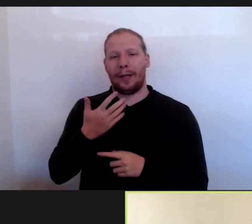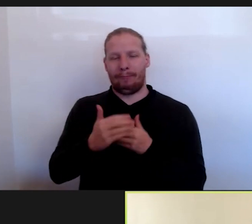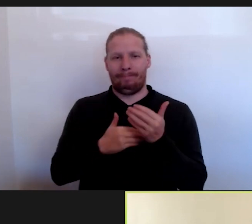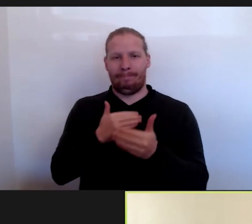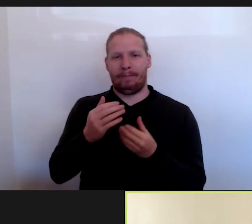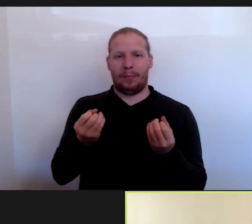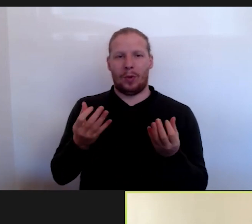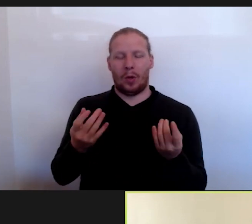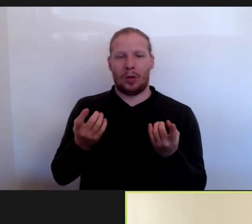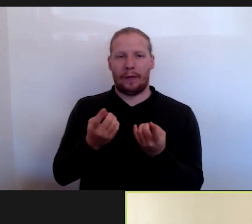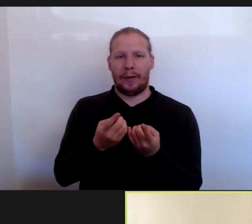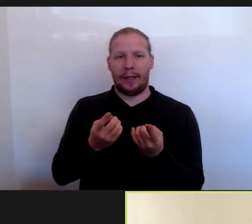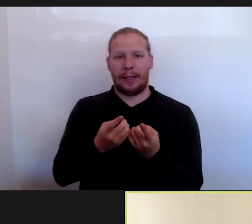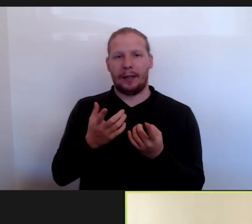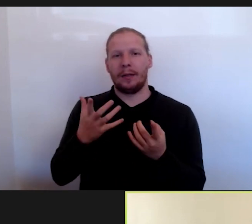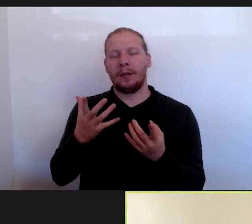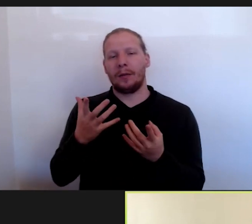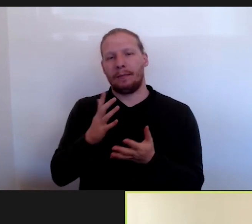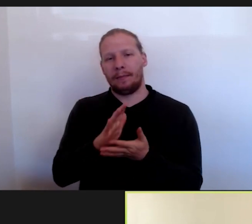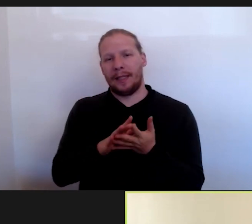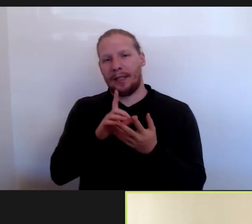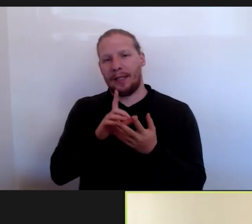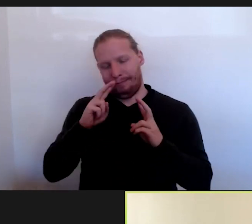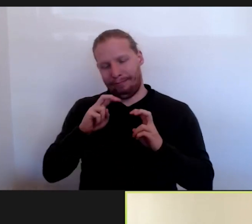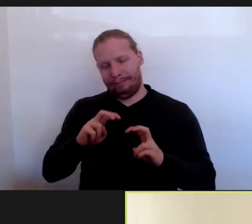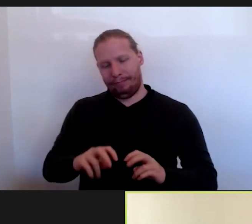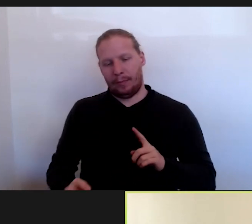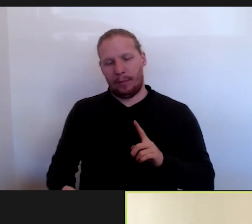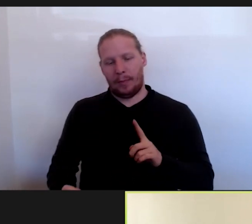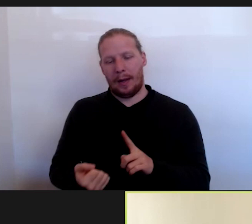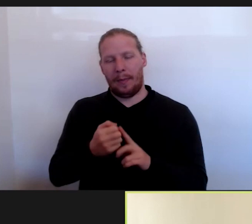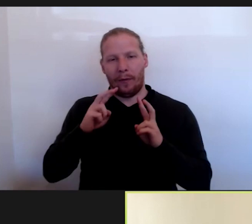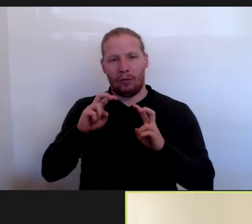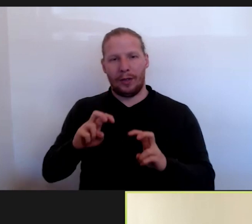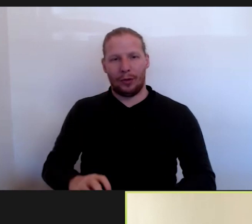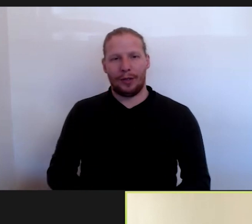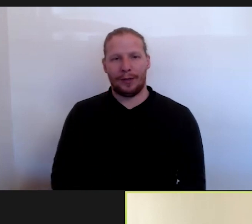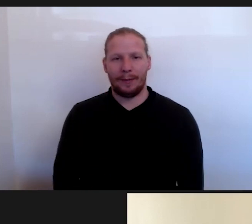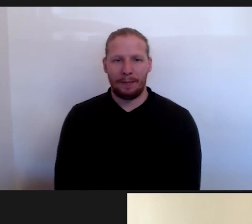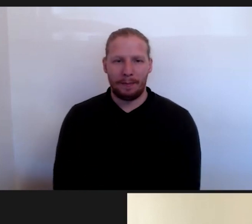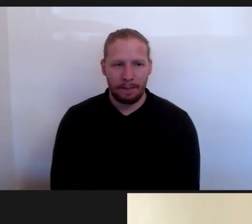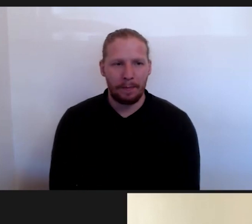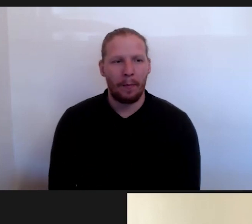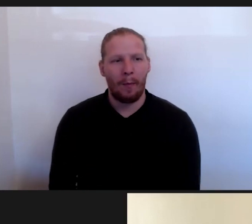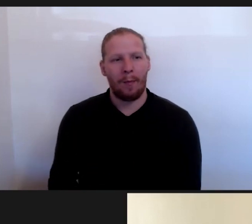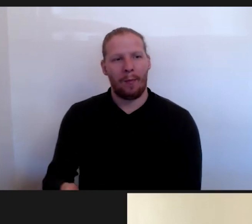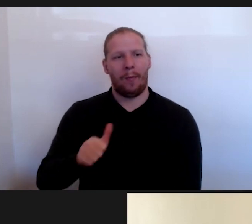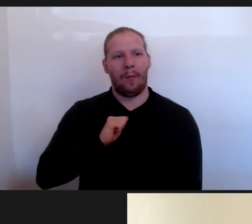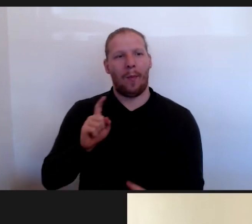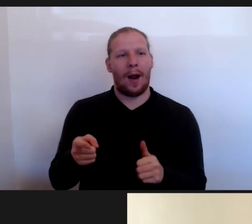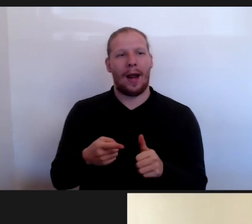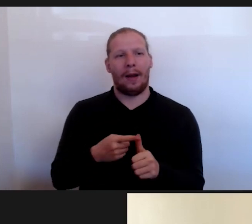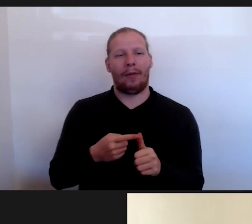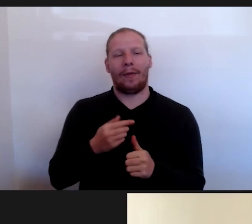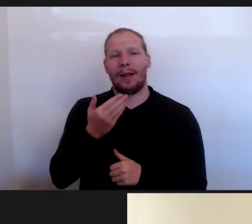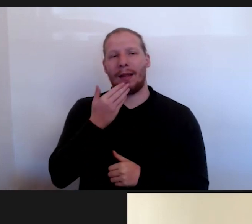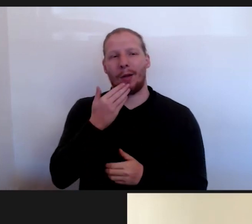to conduct the impactful researches. Over. Okay, thank you, Hafsa.